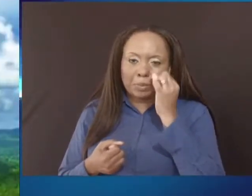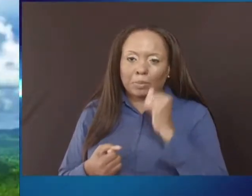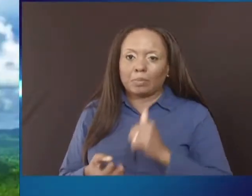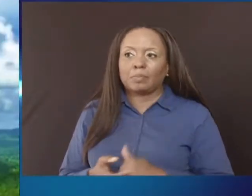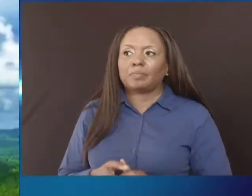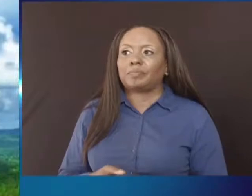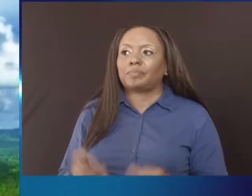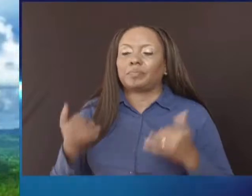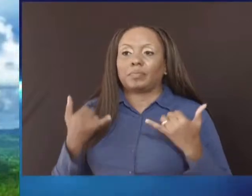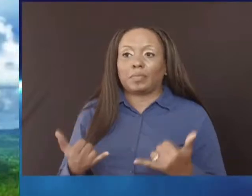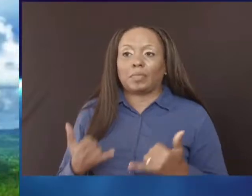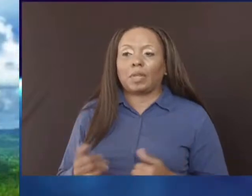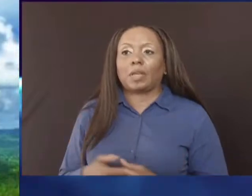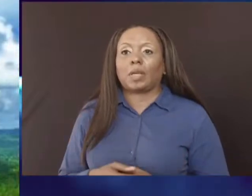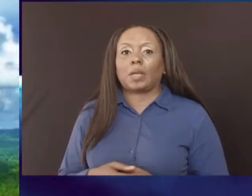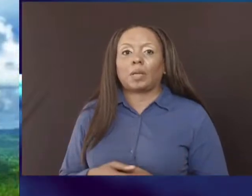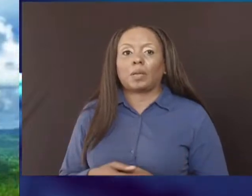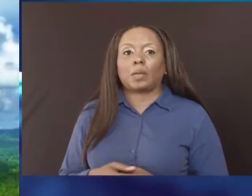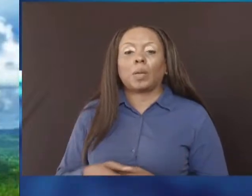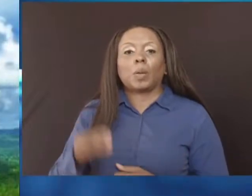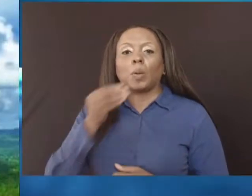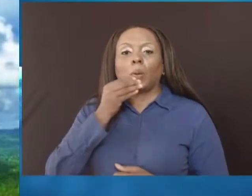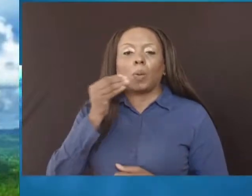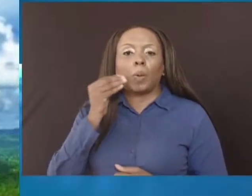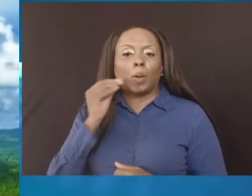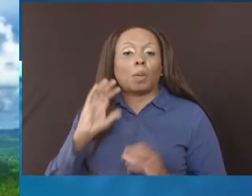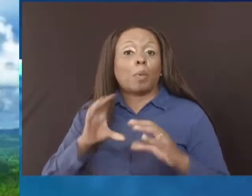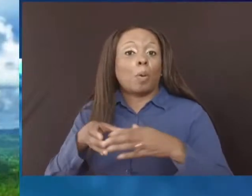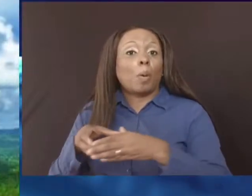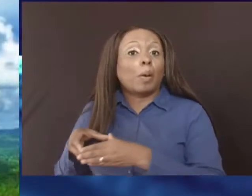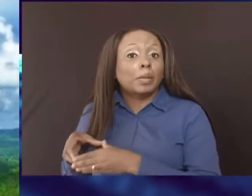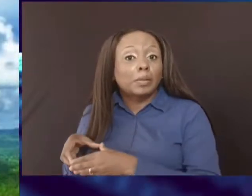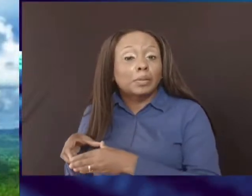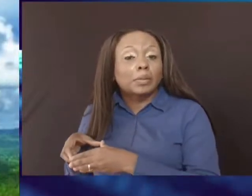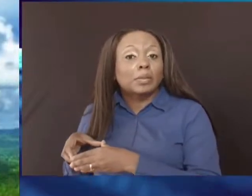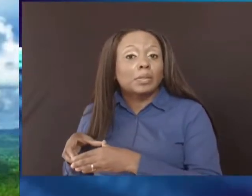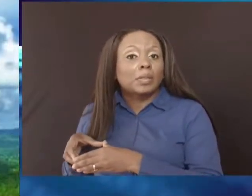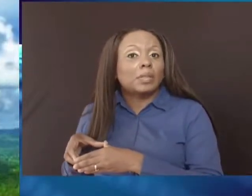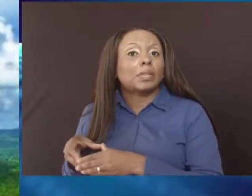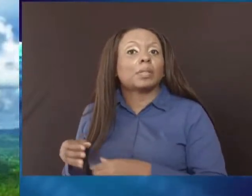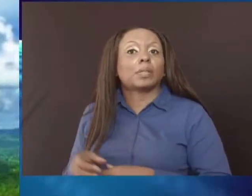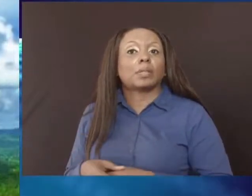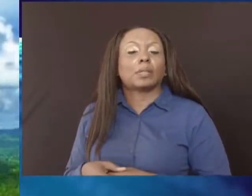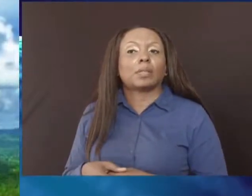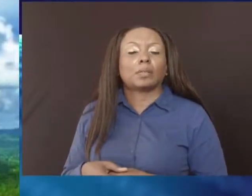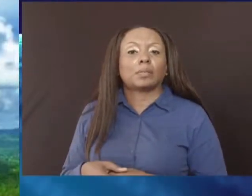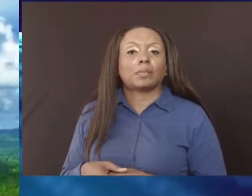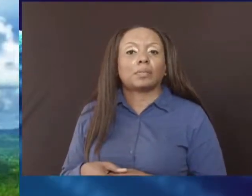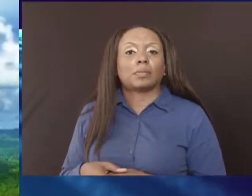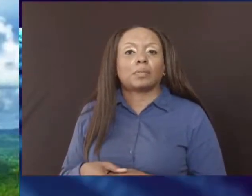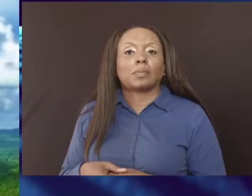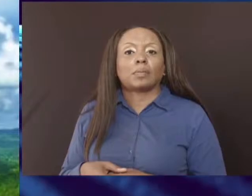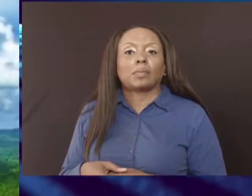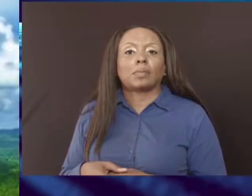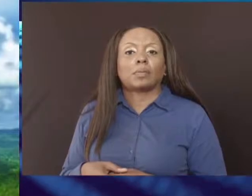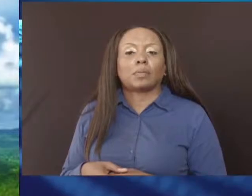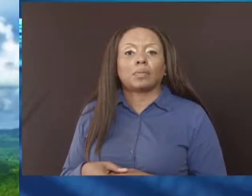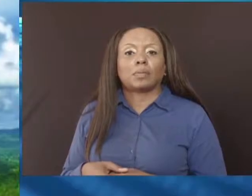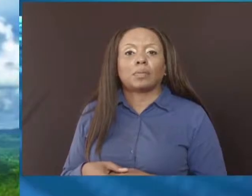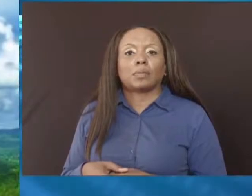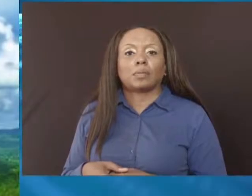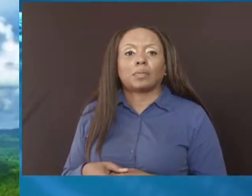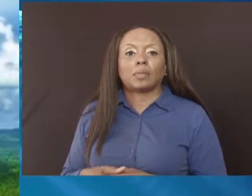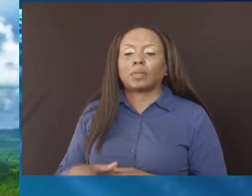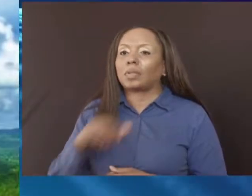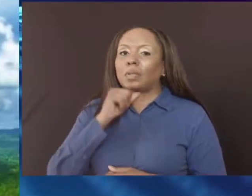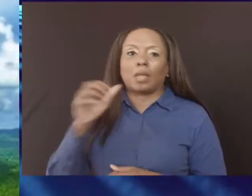time, home quarantine, as we have envisioned it, is not fully